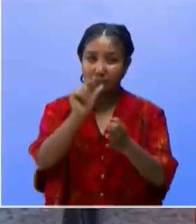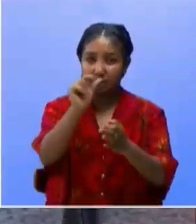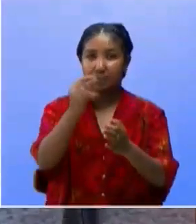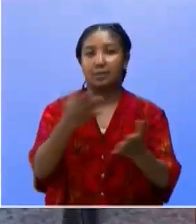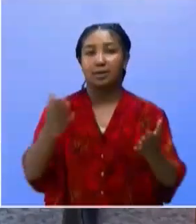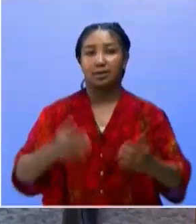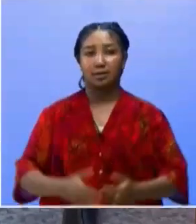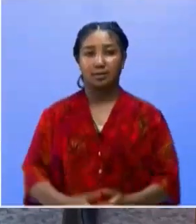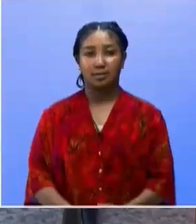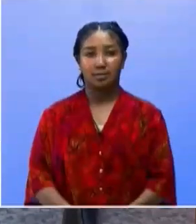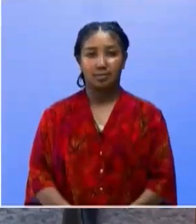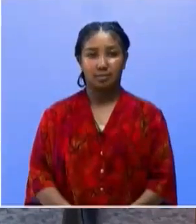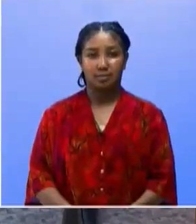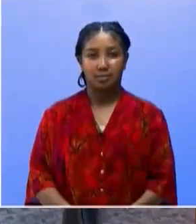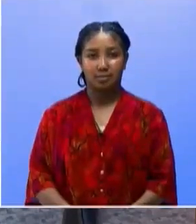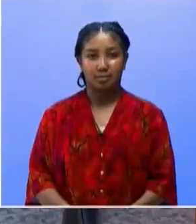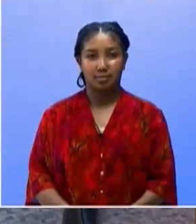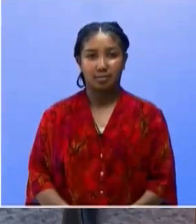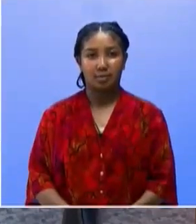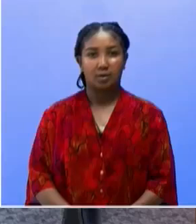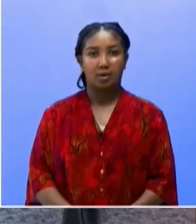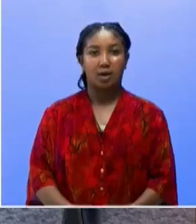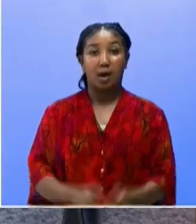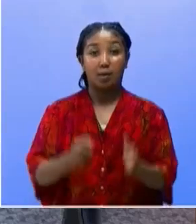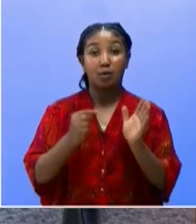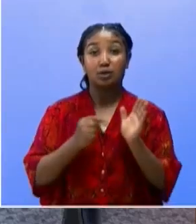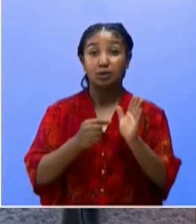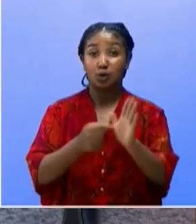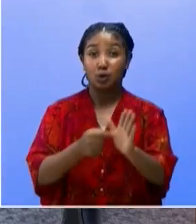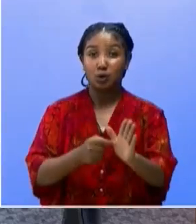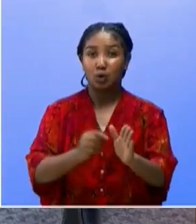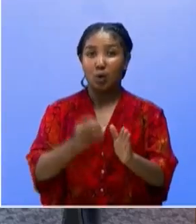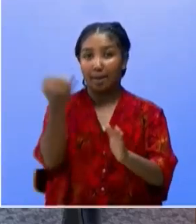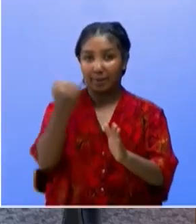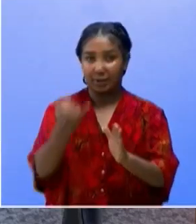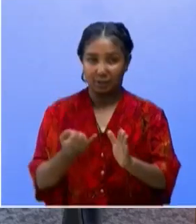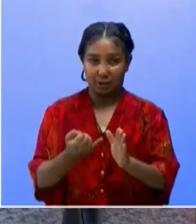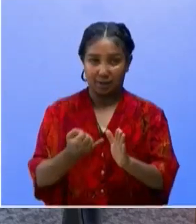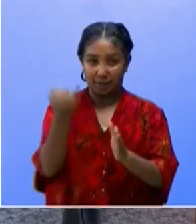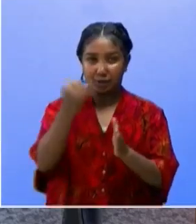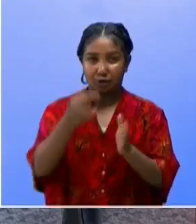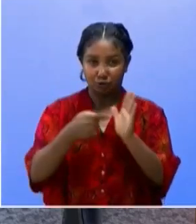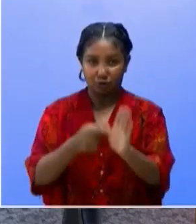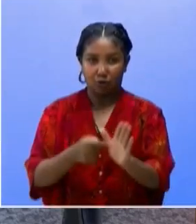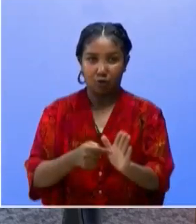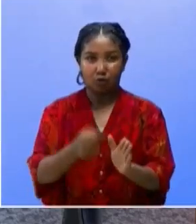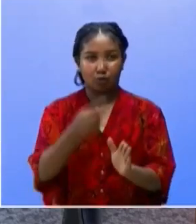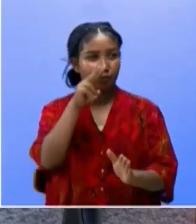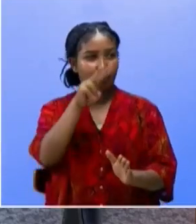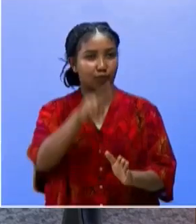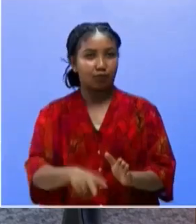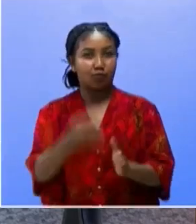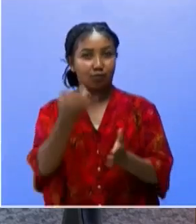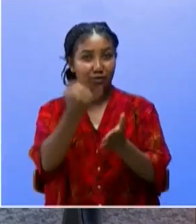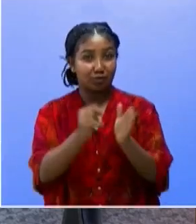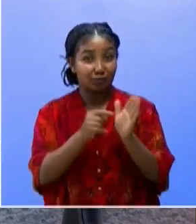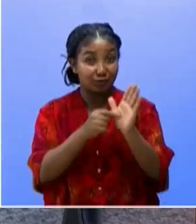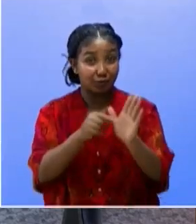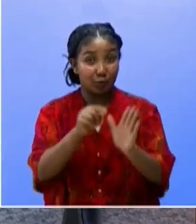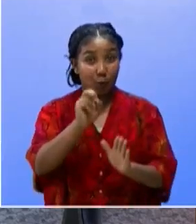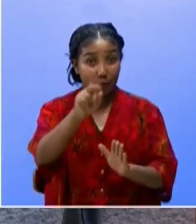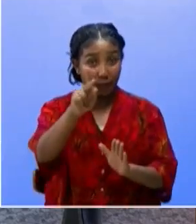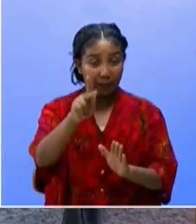something, okay? I'm going to show you a picture. You look at the picture